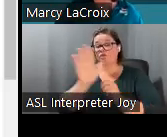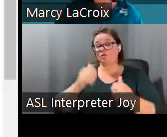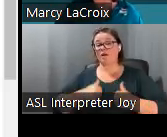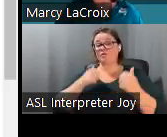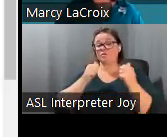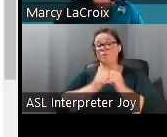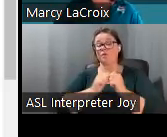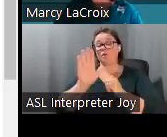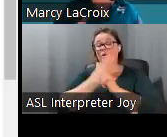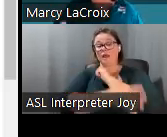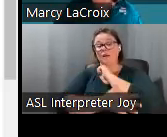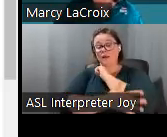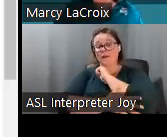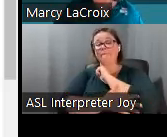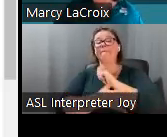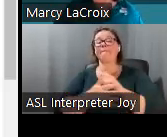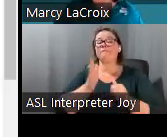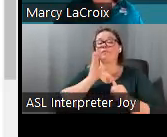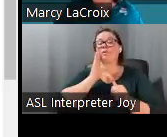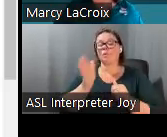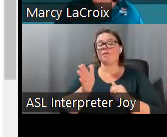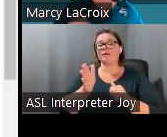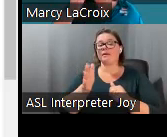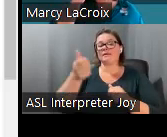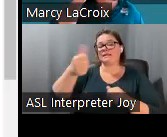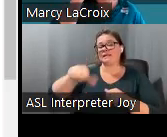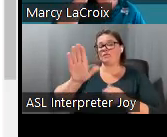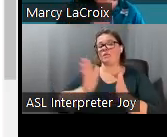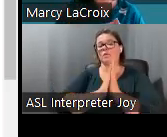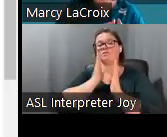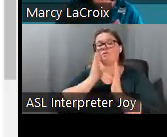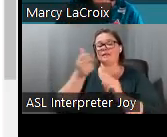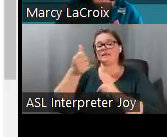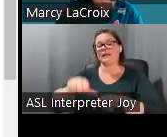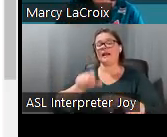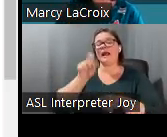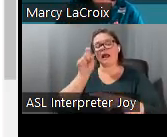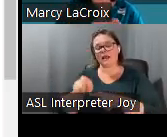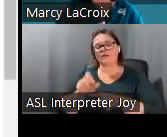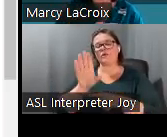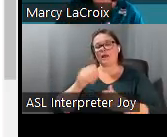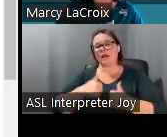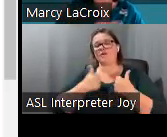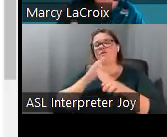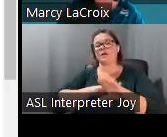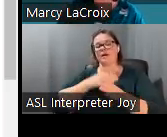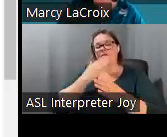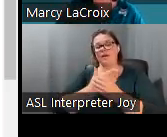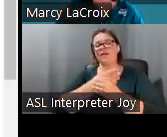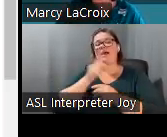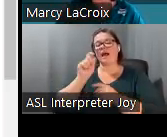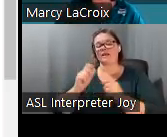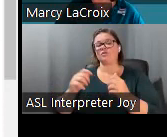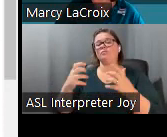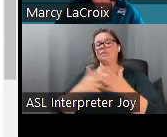your county, it would be denied. Your request would be denied. It has to Your address on file has to match the address that